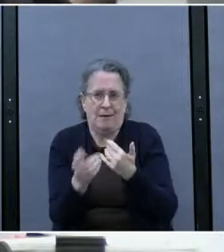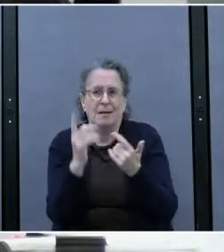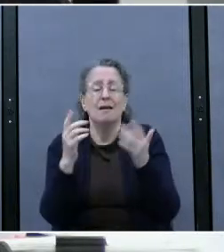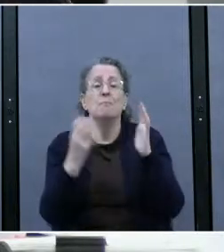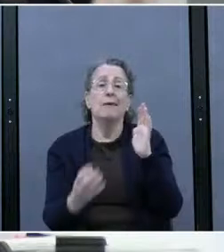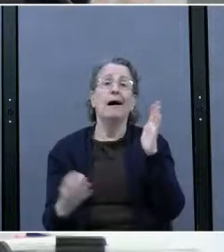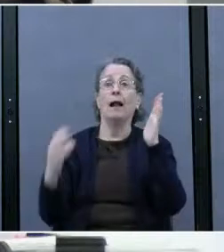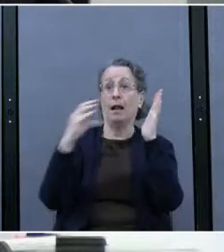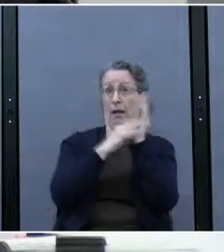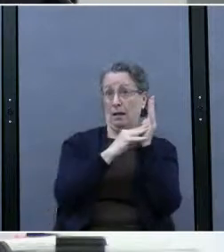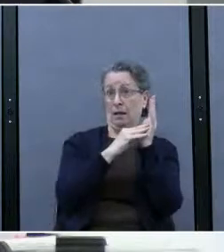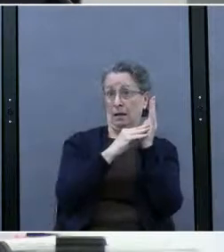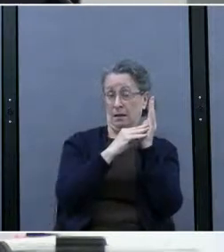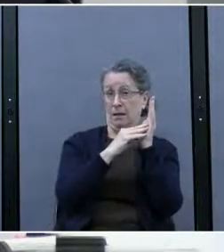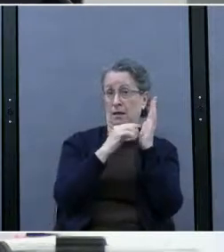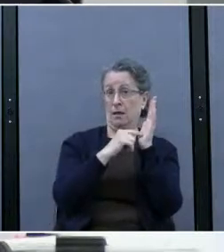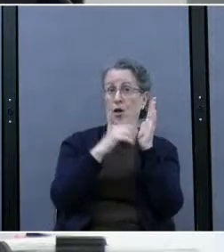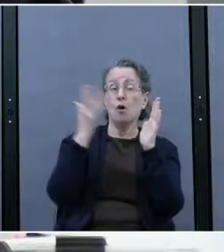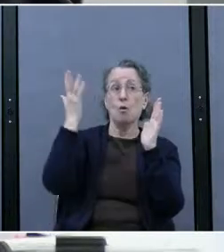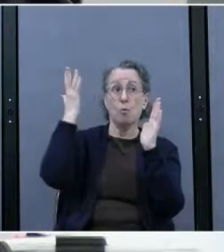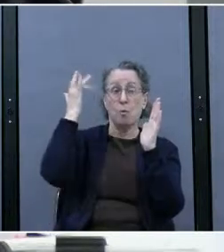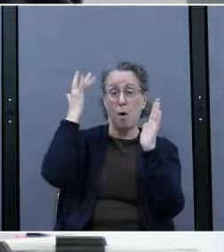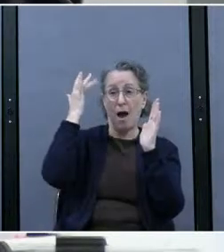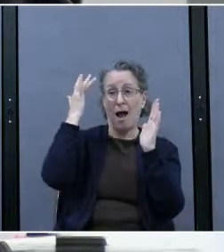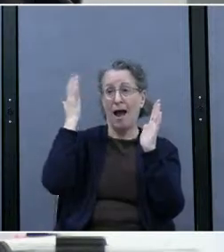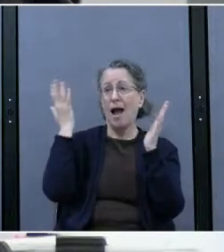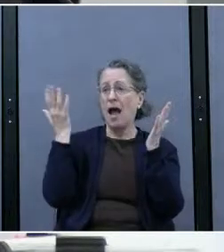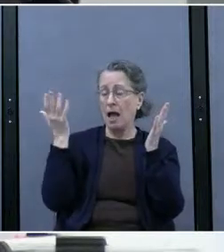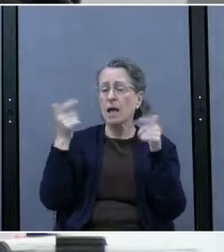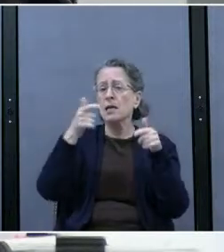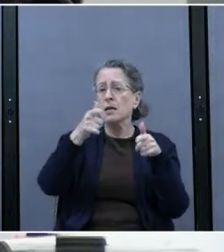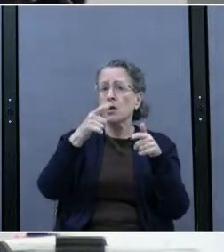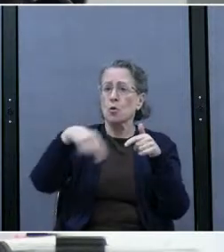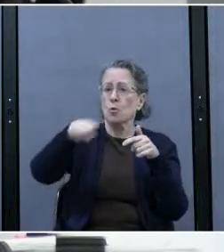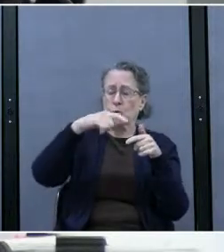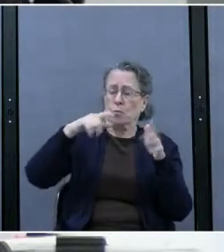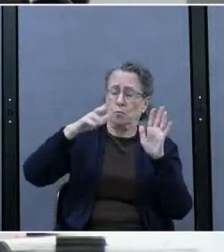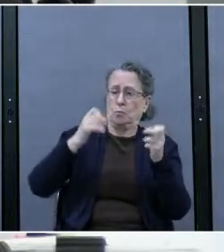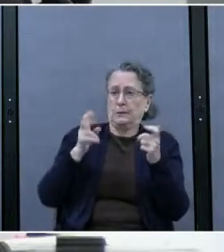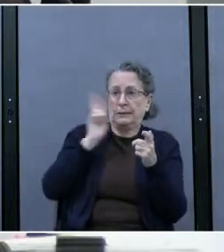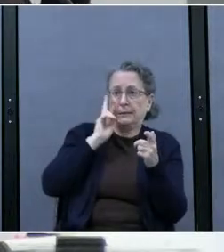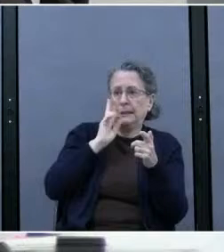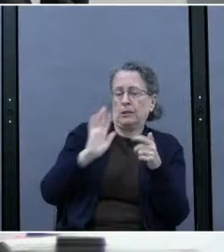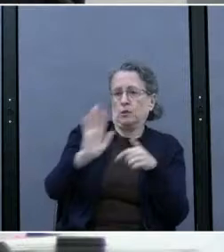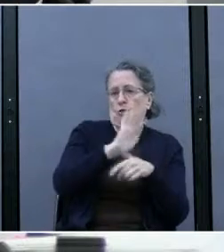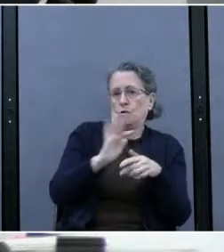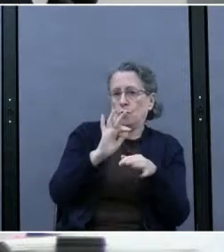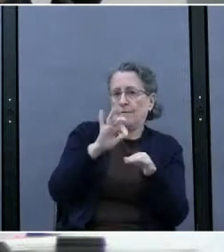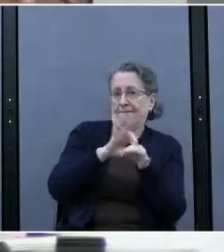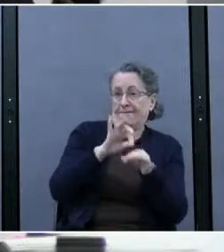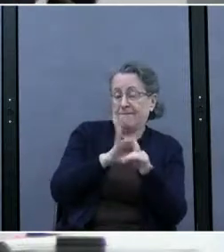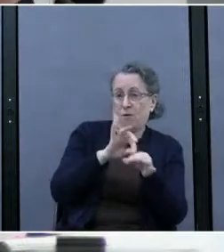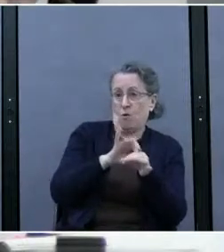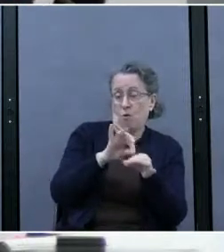budget article is so that depending on what happens here, you can make adjustments